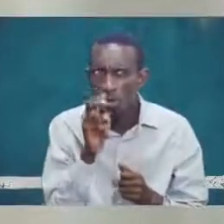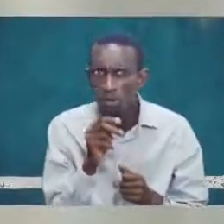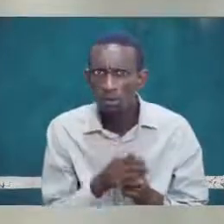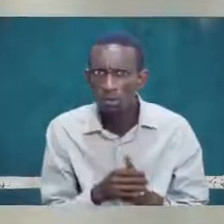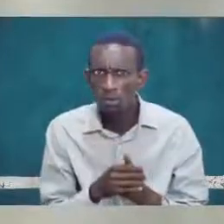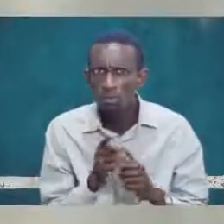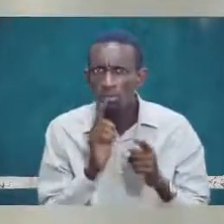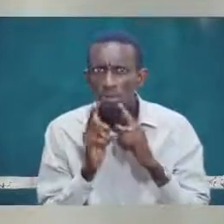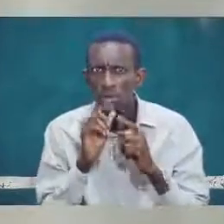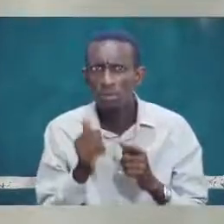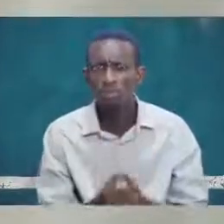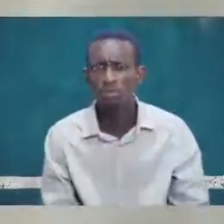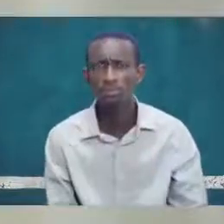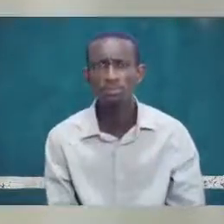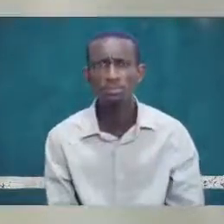was coming.